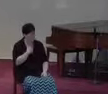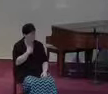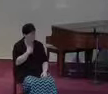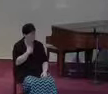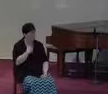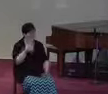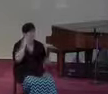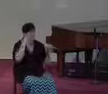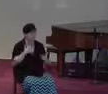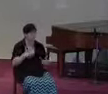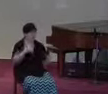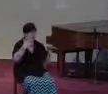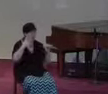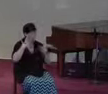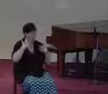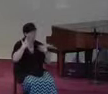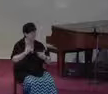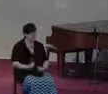Woe is me."